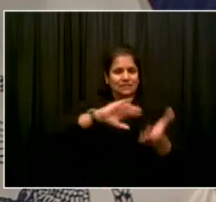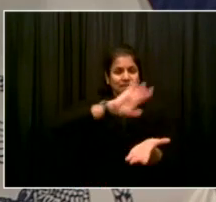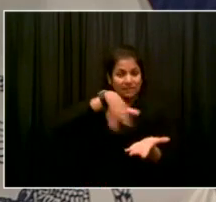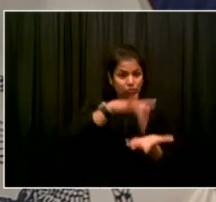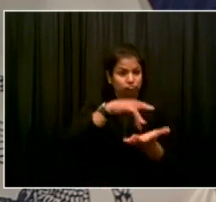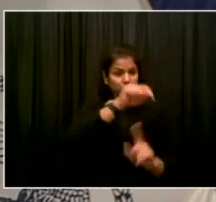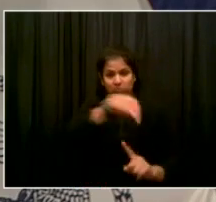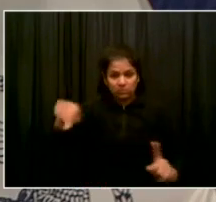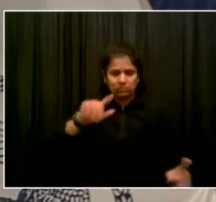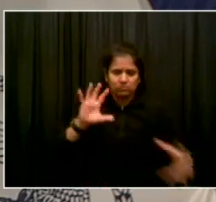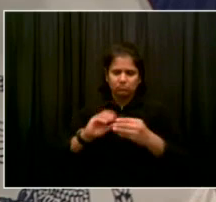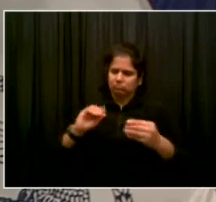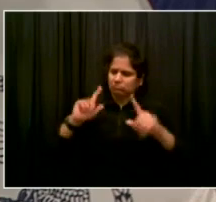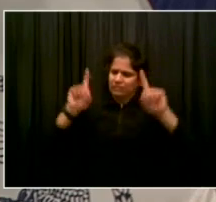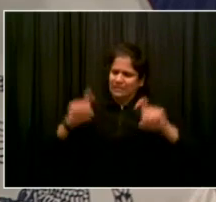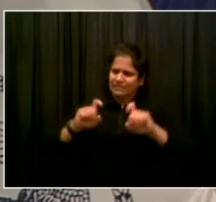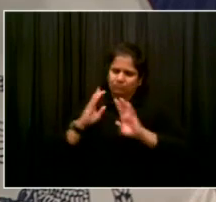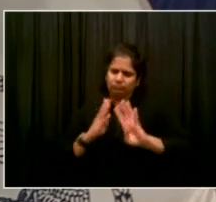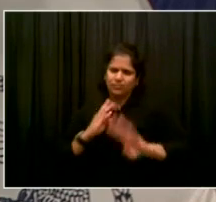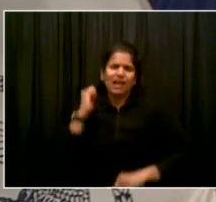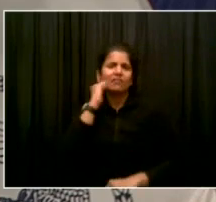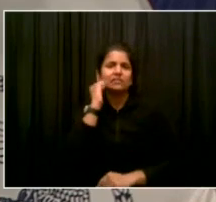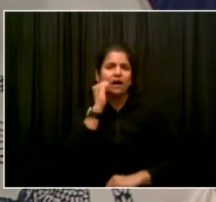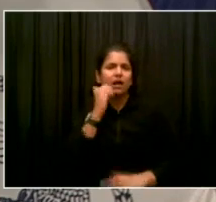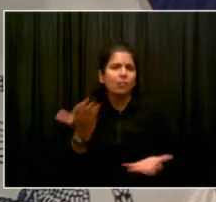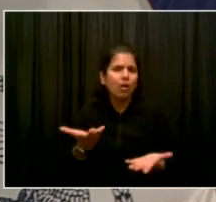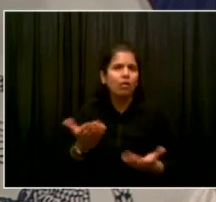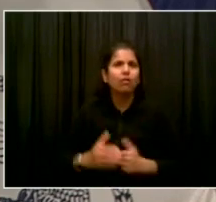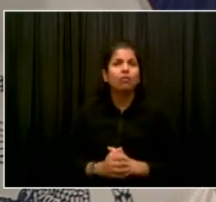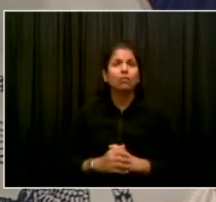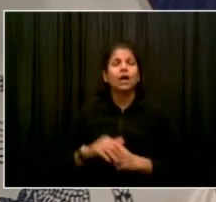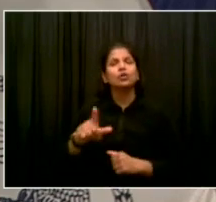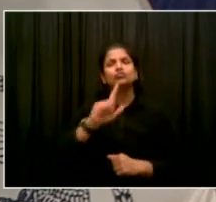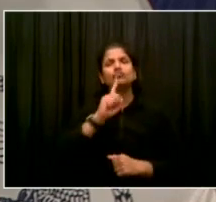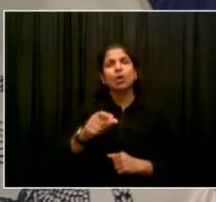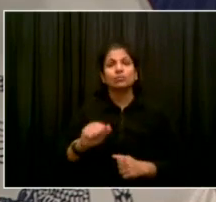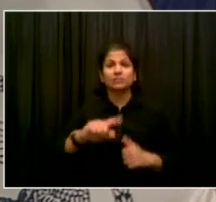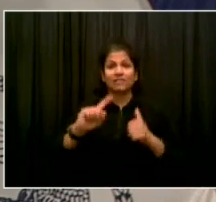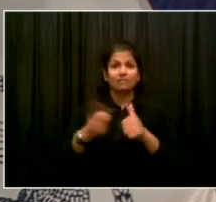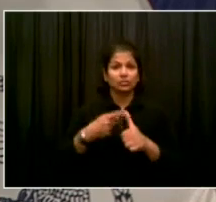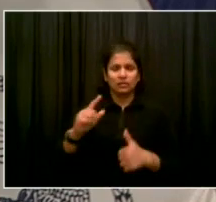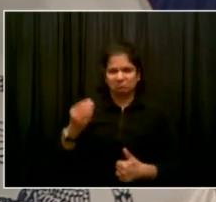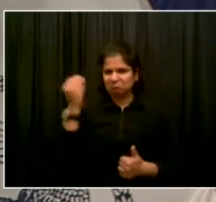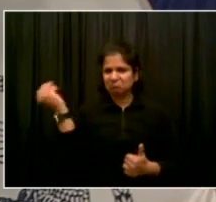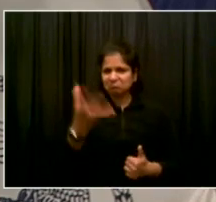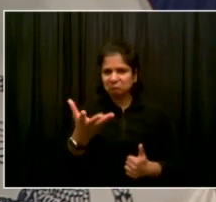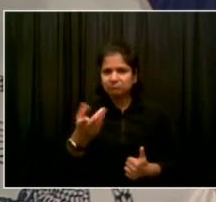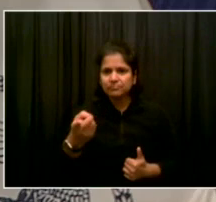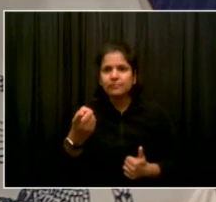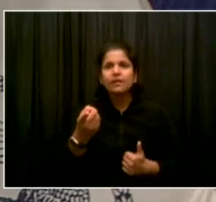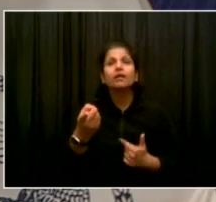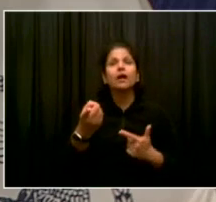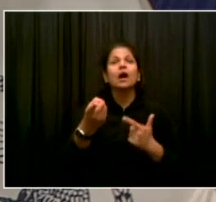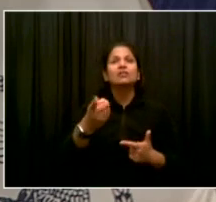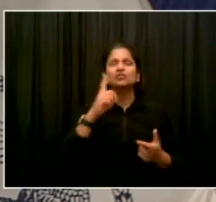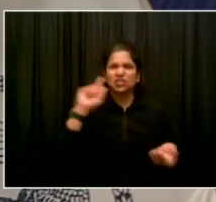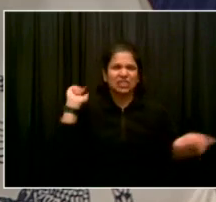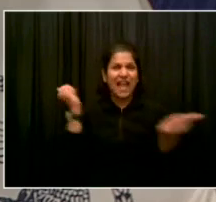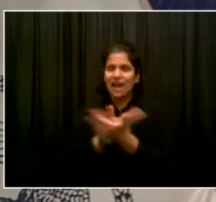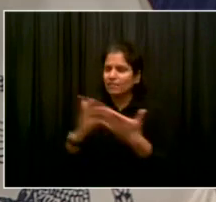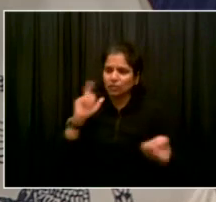say to you, Joe, at the outset, this is evolving because as we talked about like a month ago,